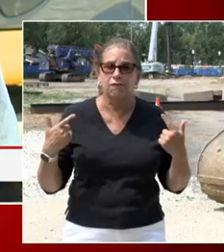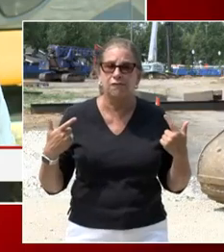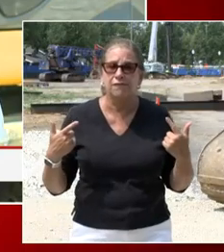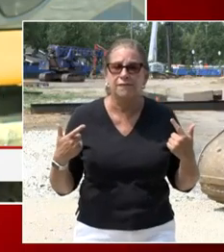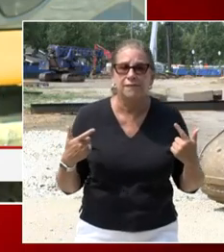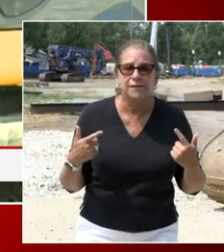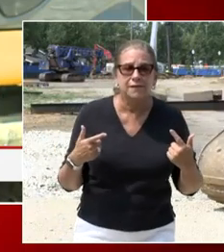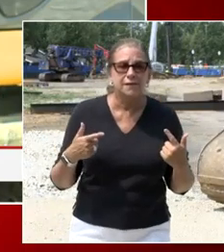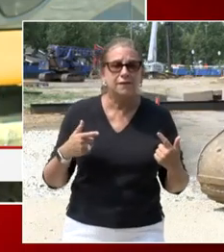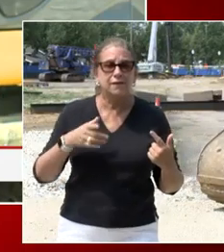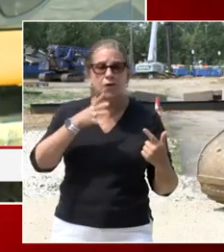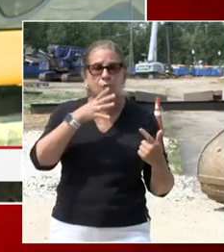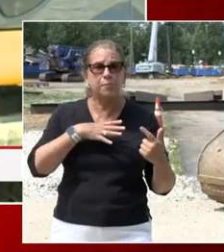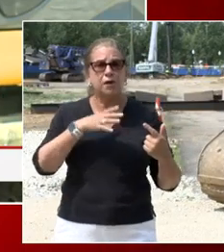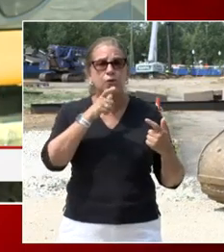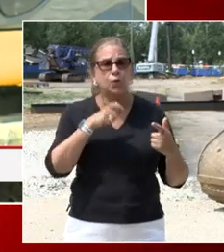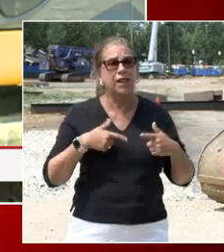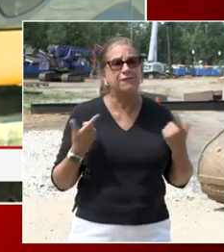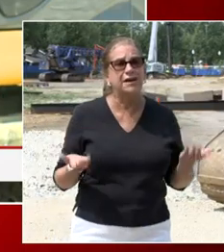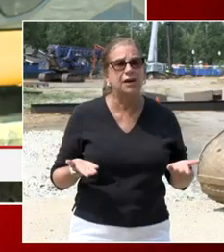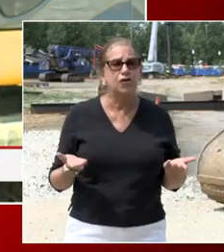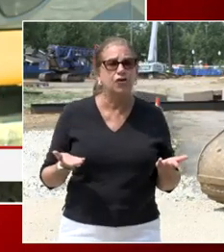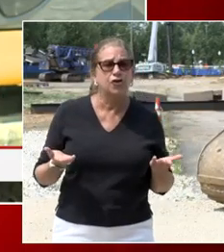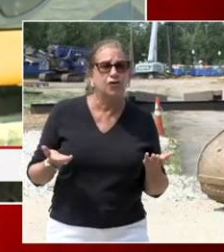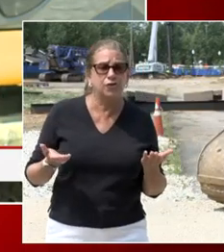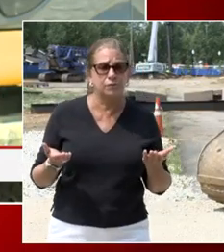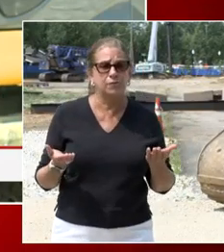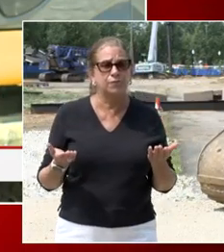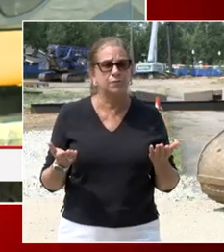Toya, she was with C. Sosa.